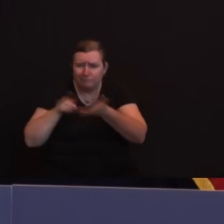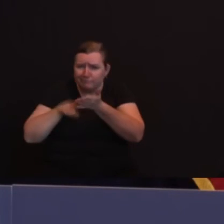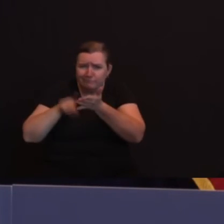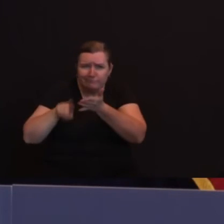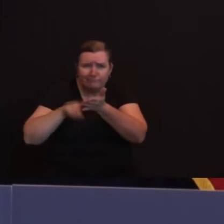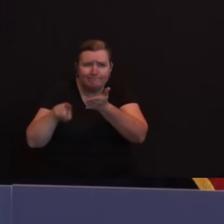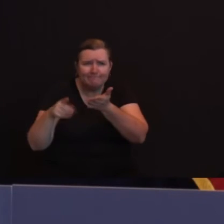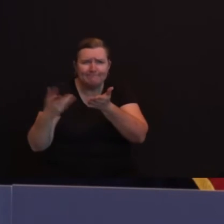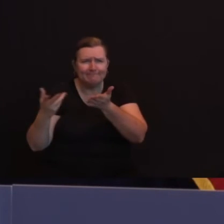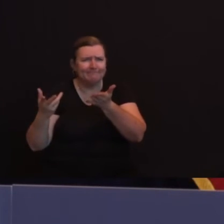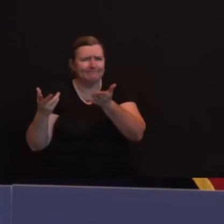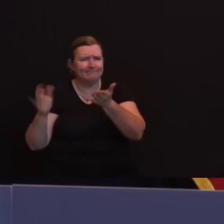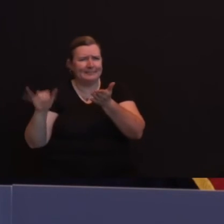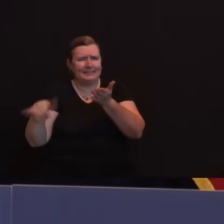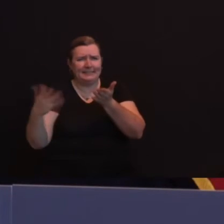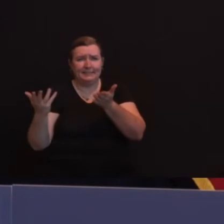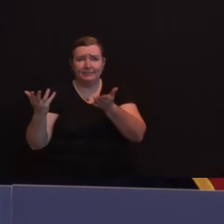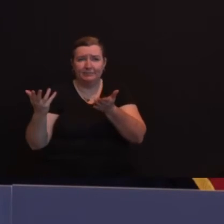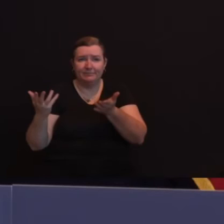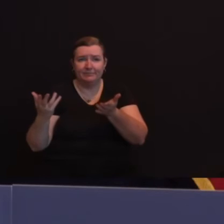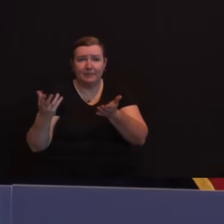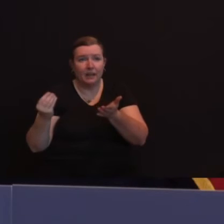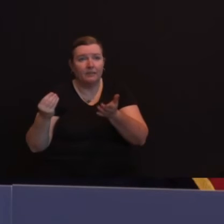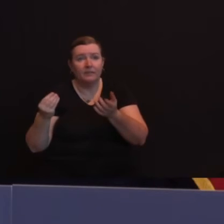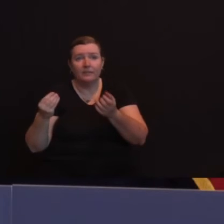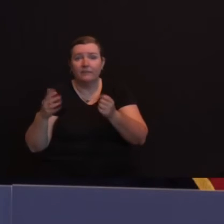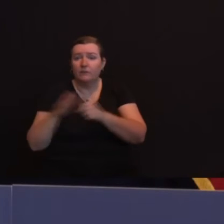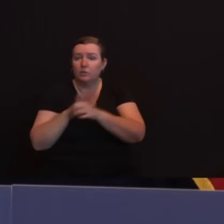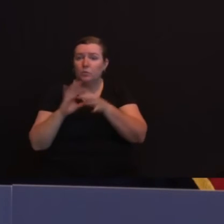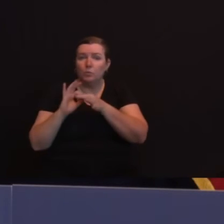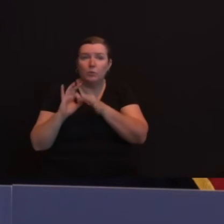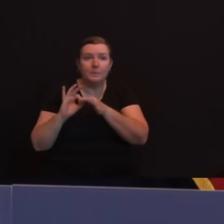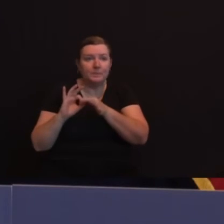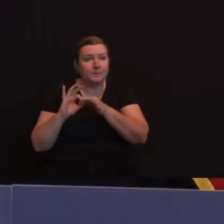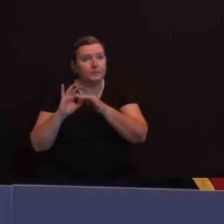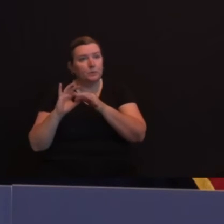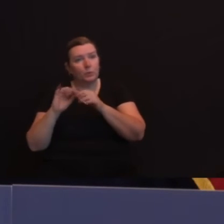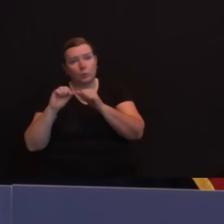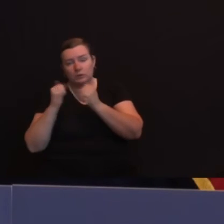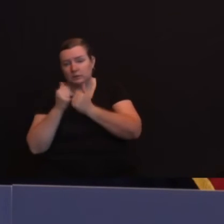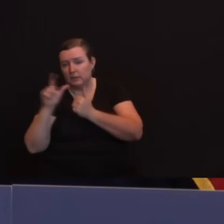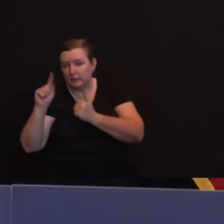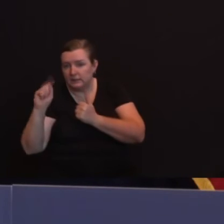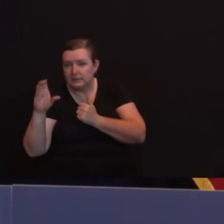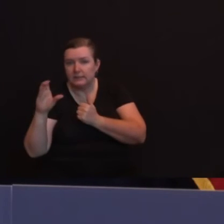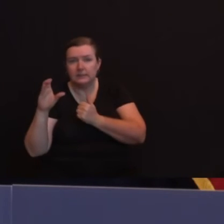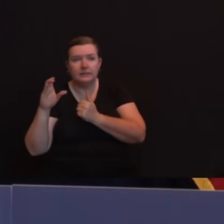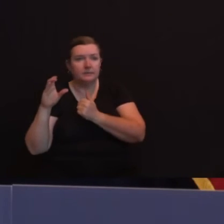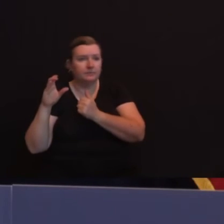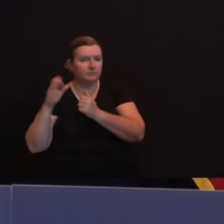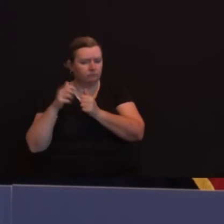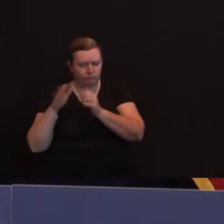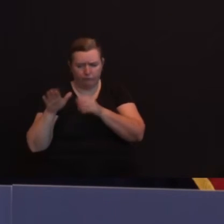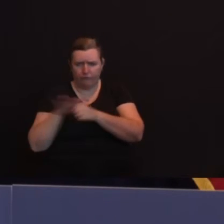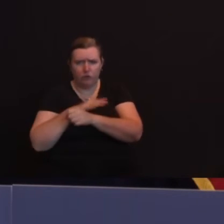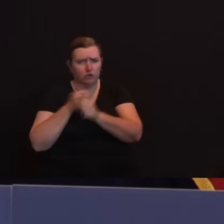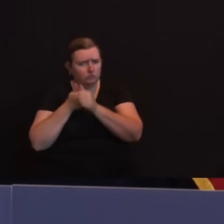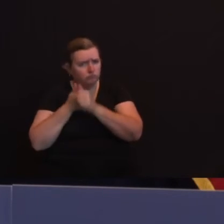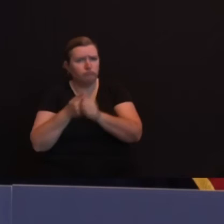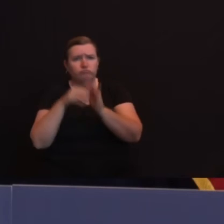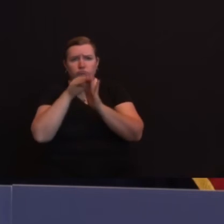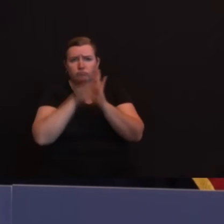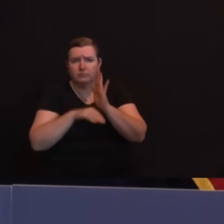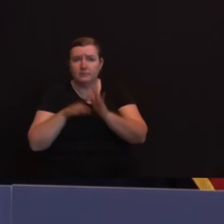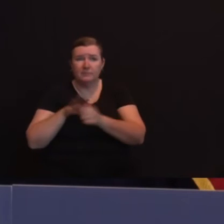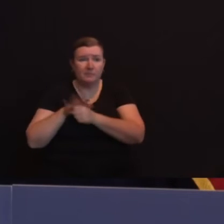with complete cooperation, by the way, of the associations and the facilities. They have adequate PPE, they have adequate